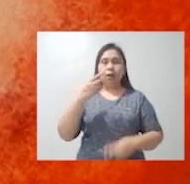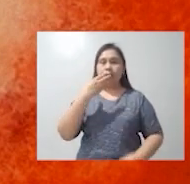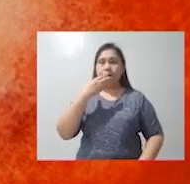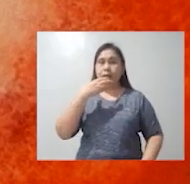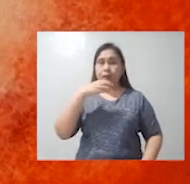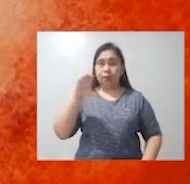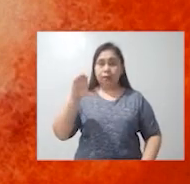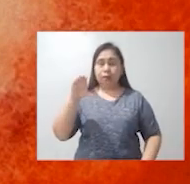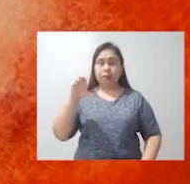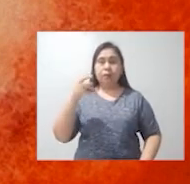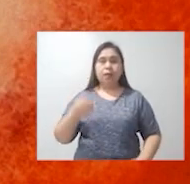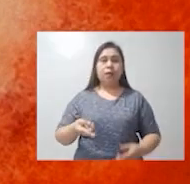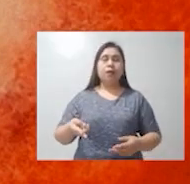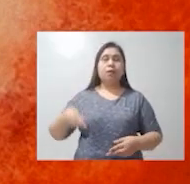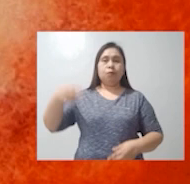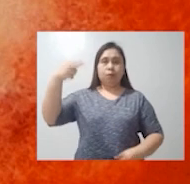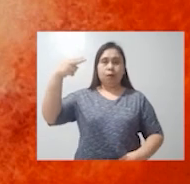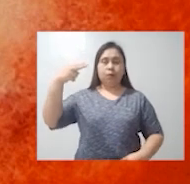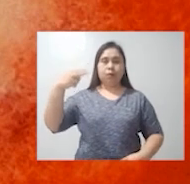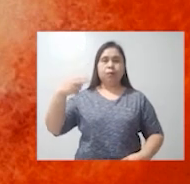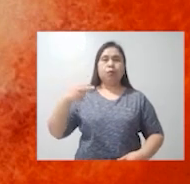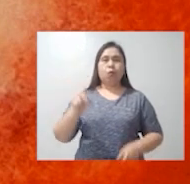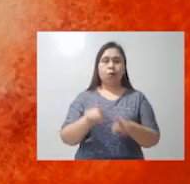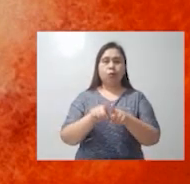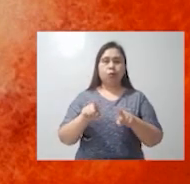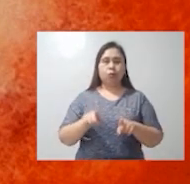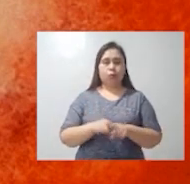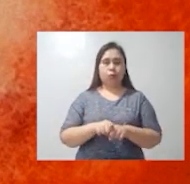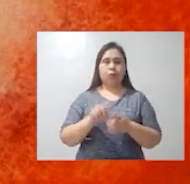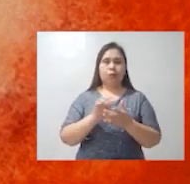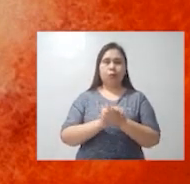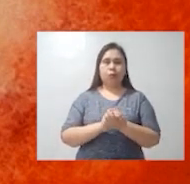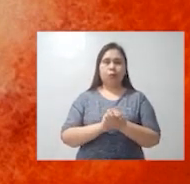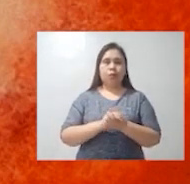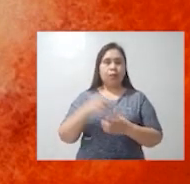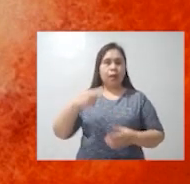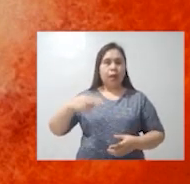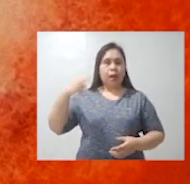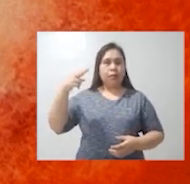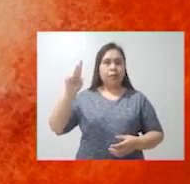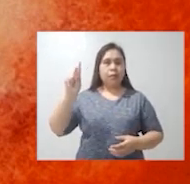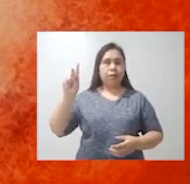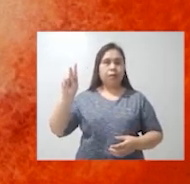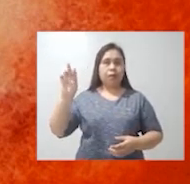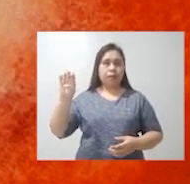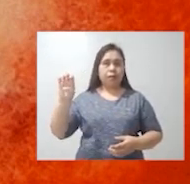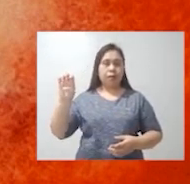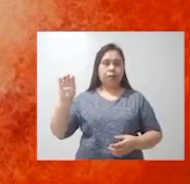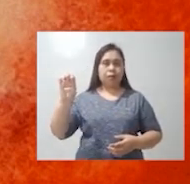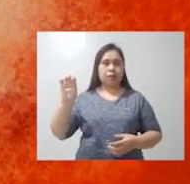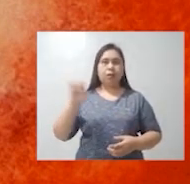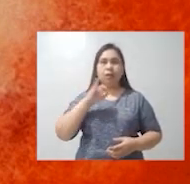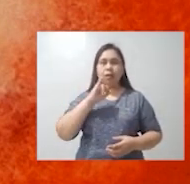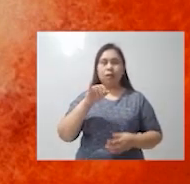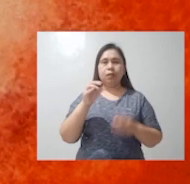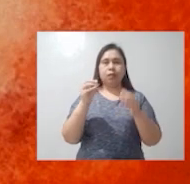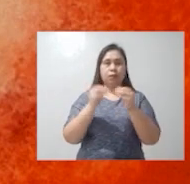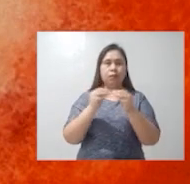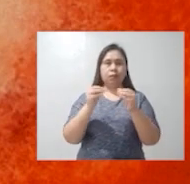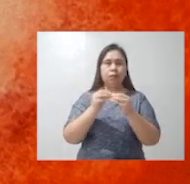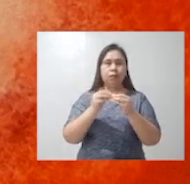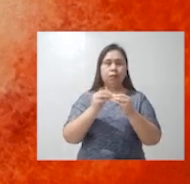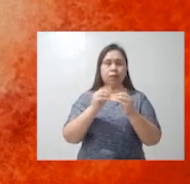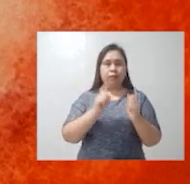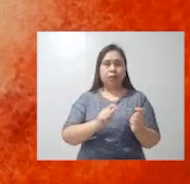motion and vibration. Regions that contain higher kinetic energy transfer the energy to regions with